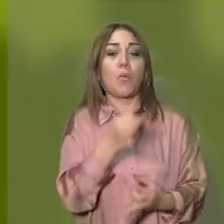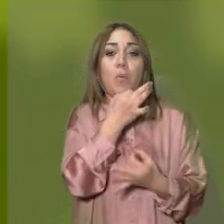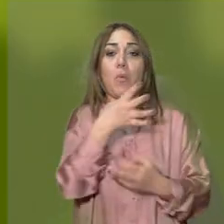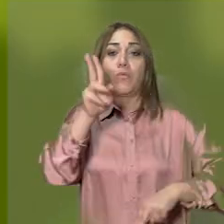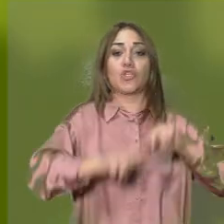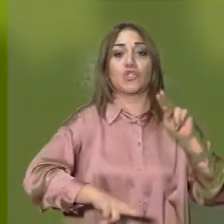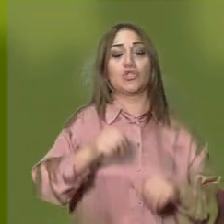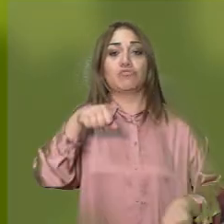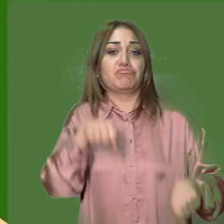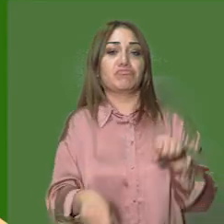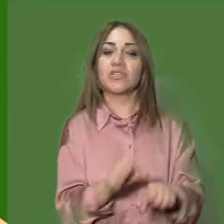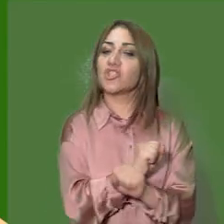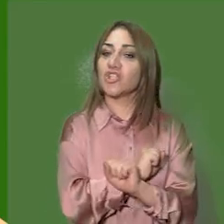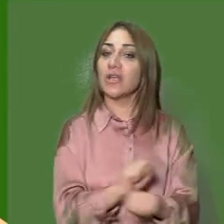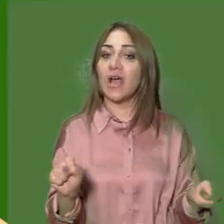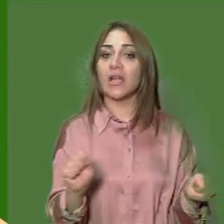Banning illegal construction.